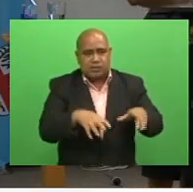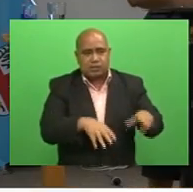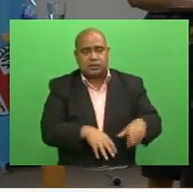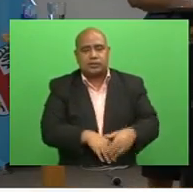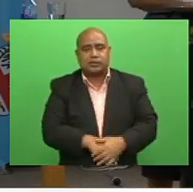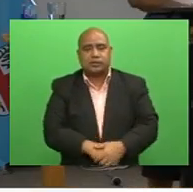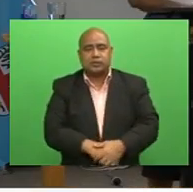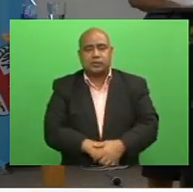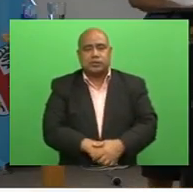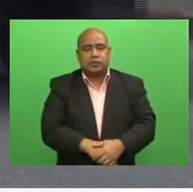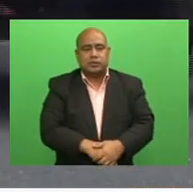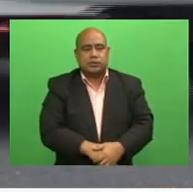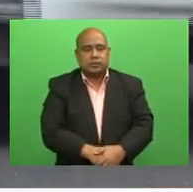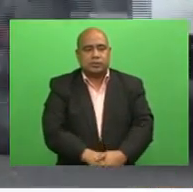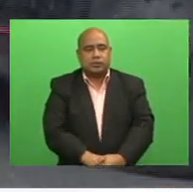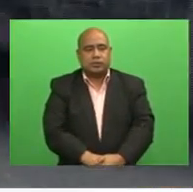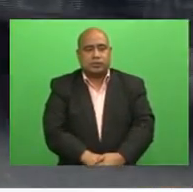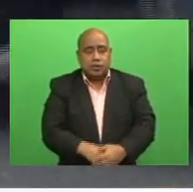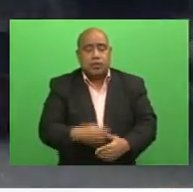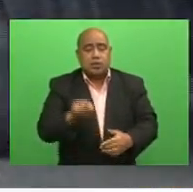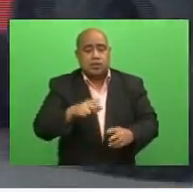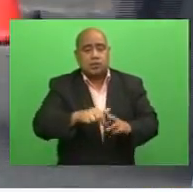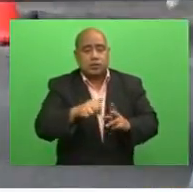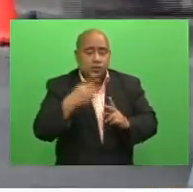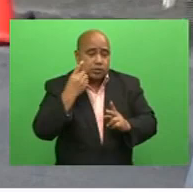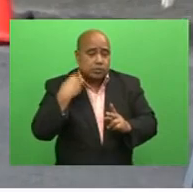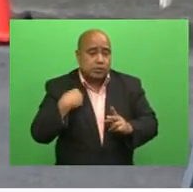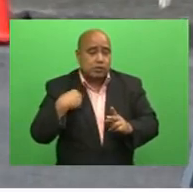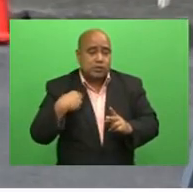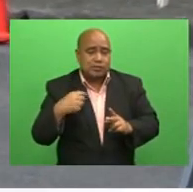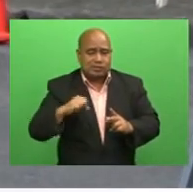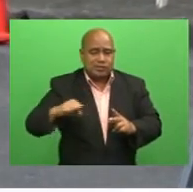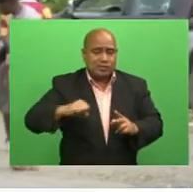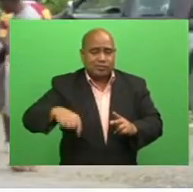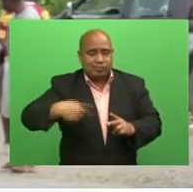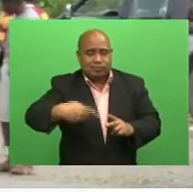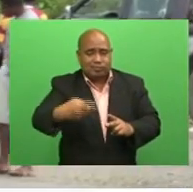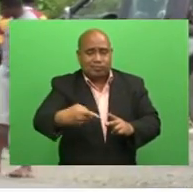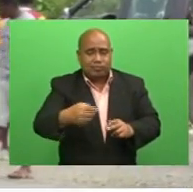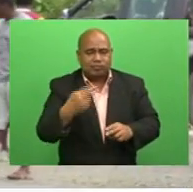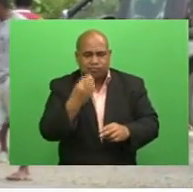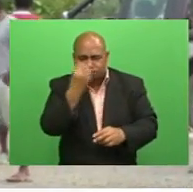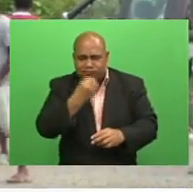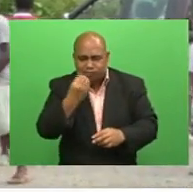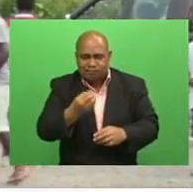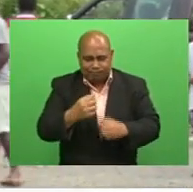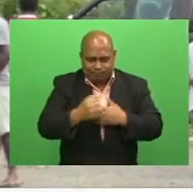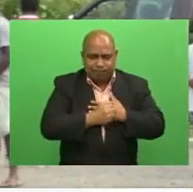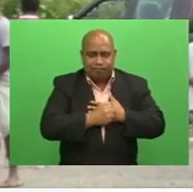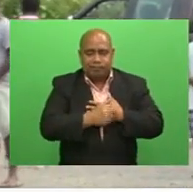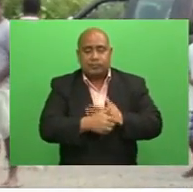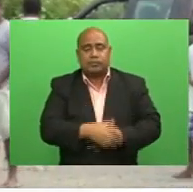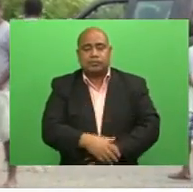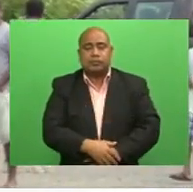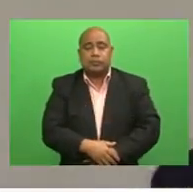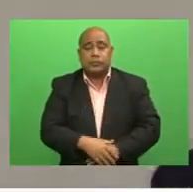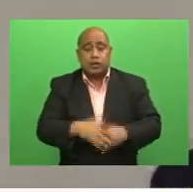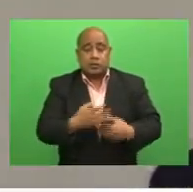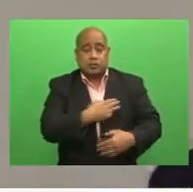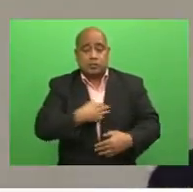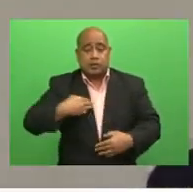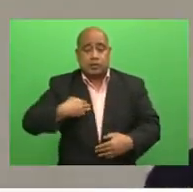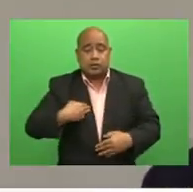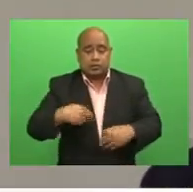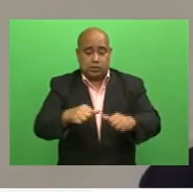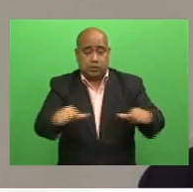made Fijians realize why it's important to maintain food security. Ministry of Agriculture has got an aspiration of grow